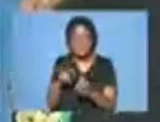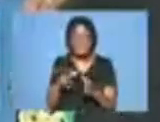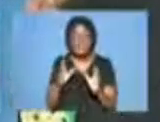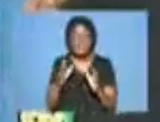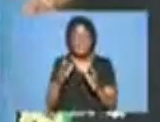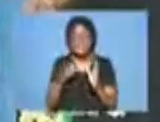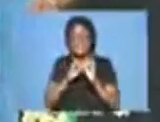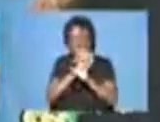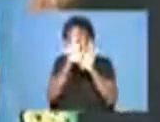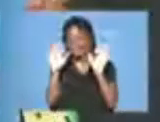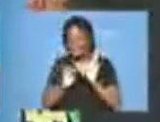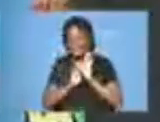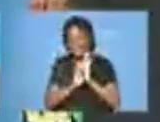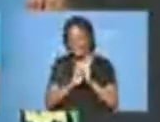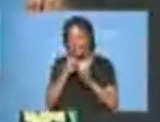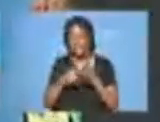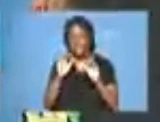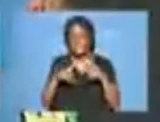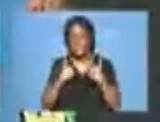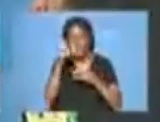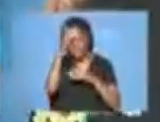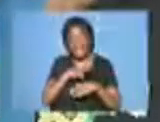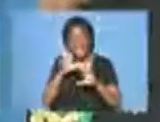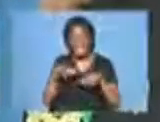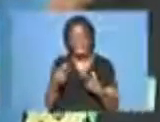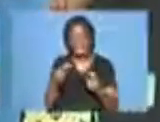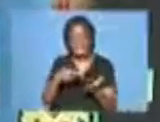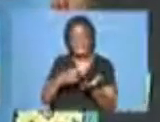in the country, says his future goal is to attend an Ivy League school,